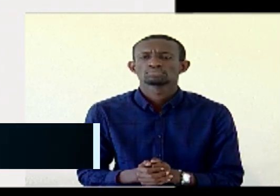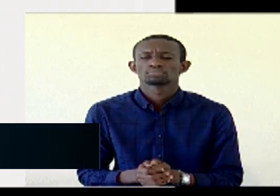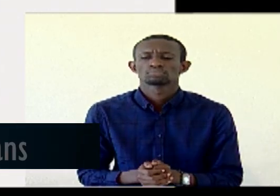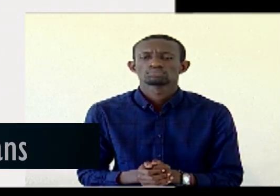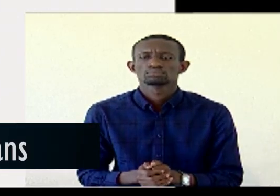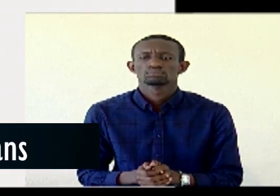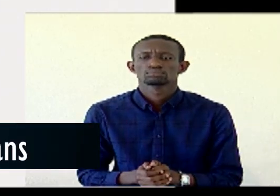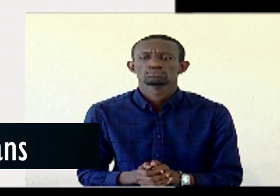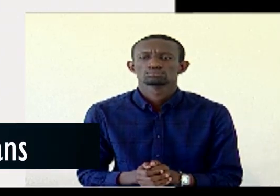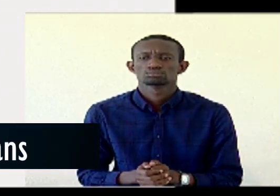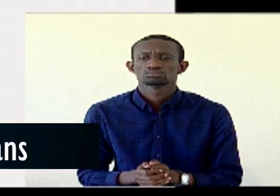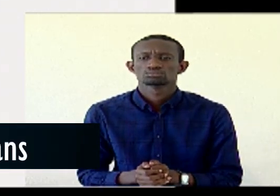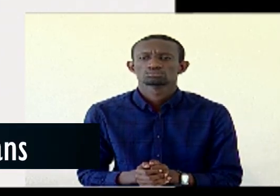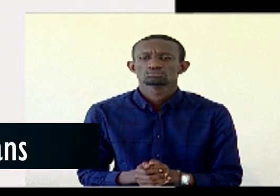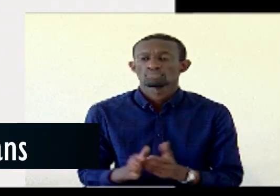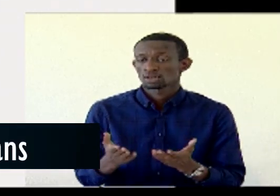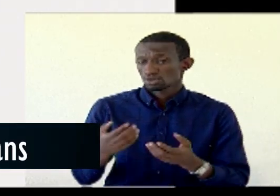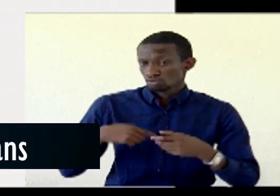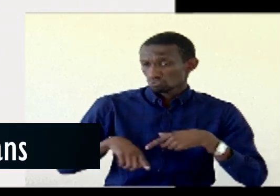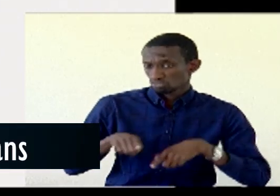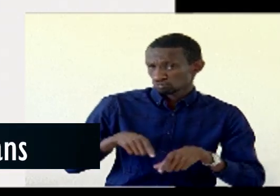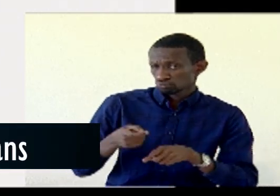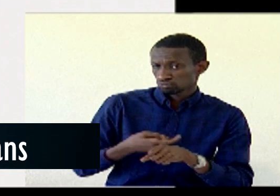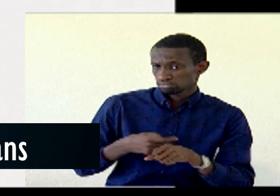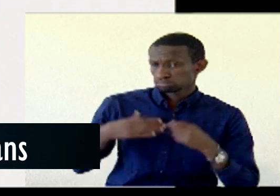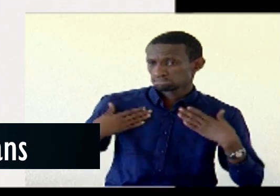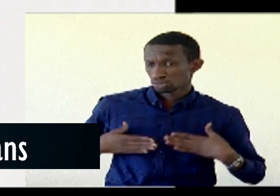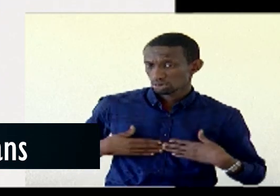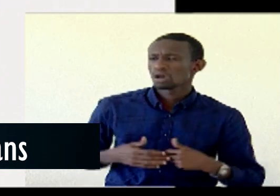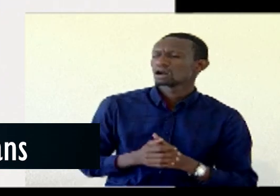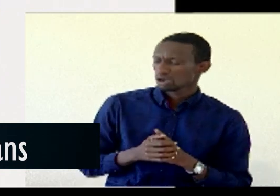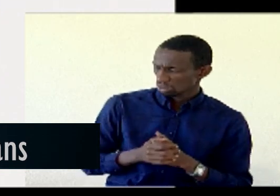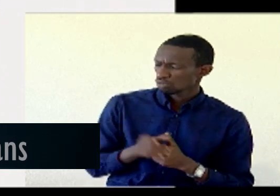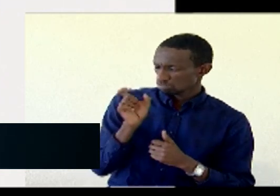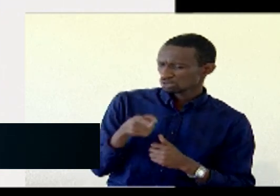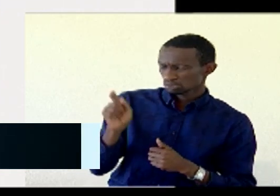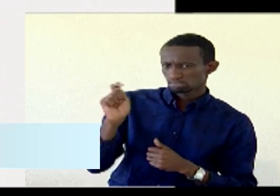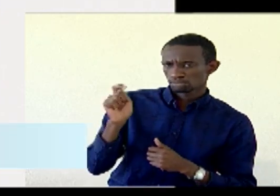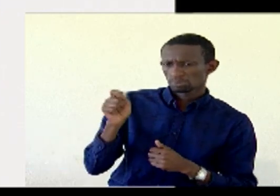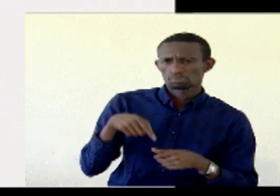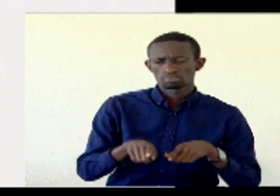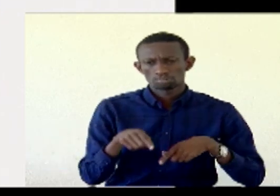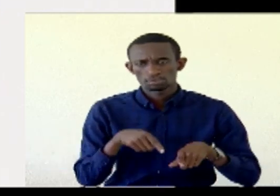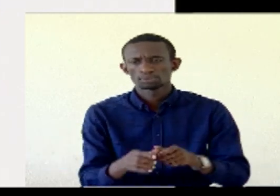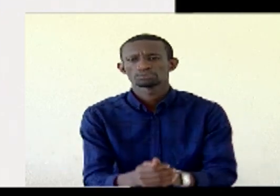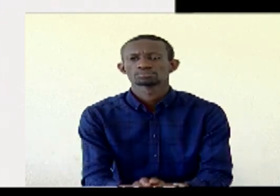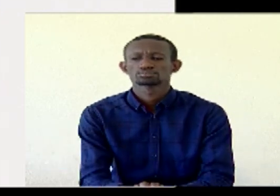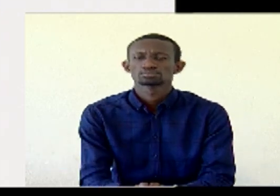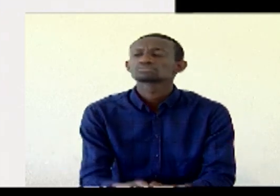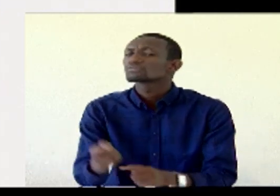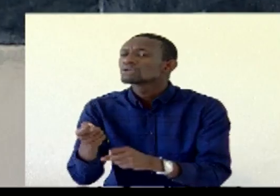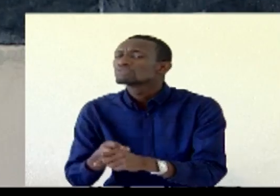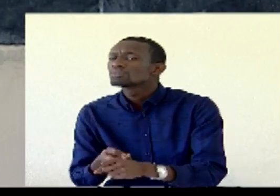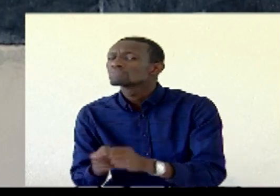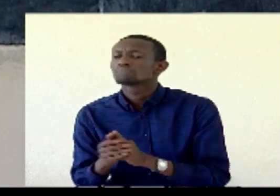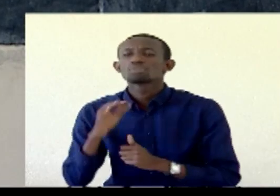of urine from the body is referred to as urination. So removing waste from